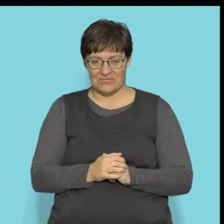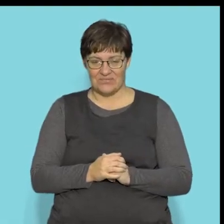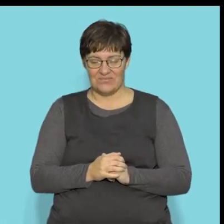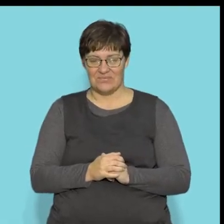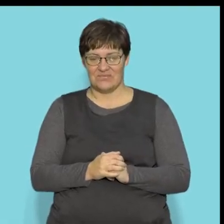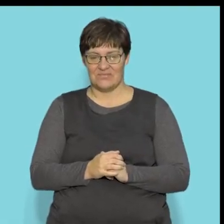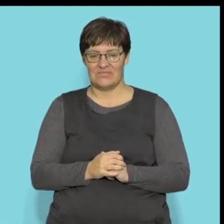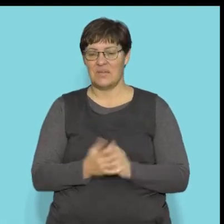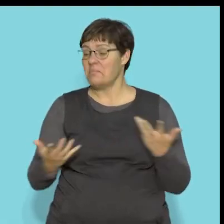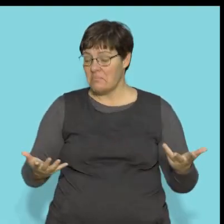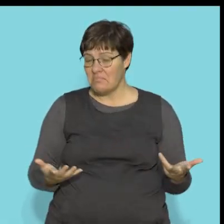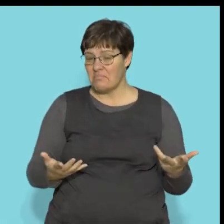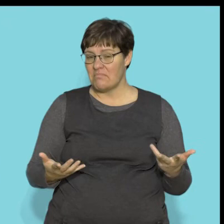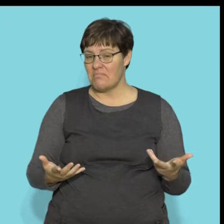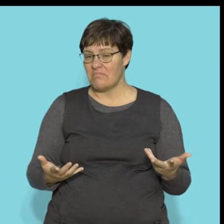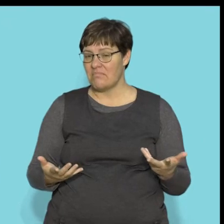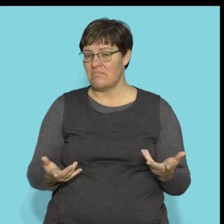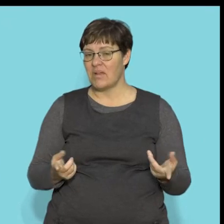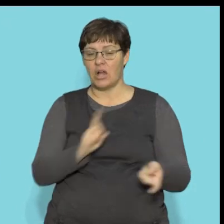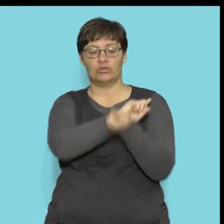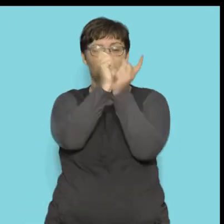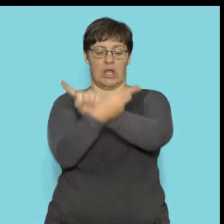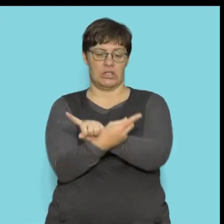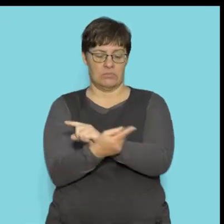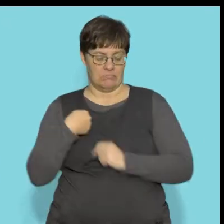Now, if your hypothesis was overturned,